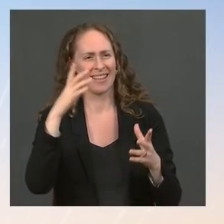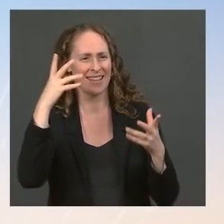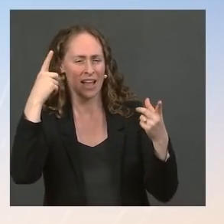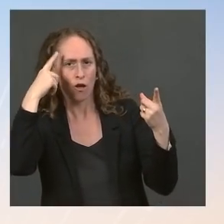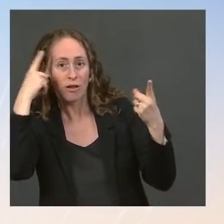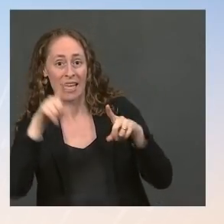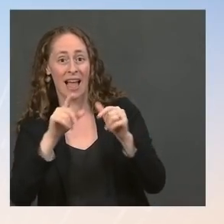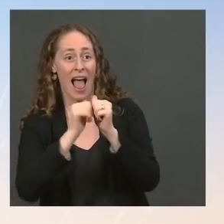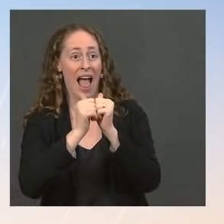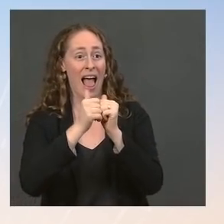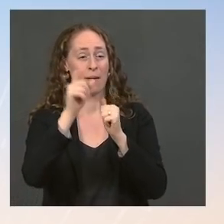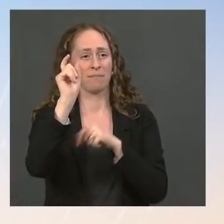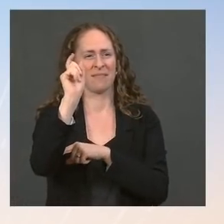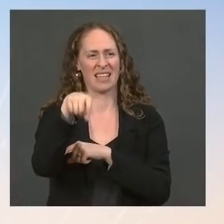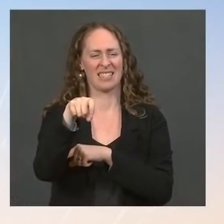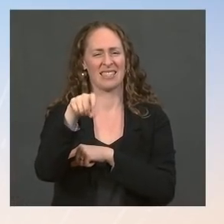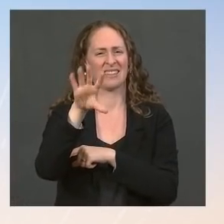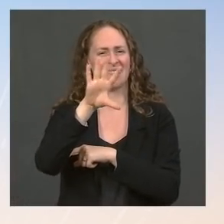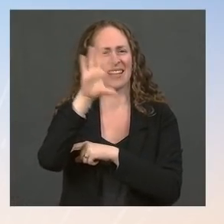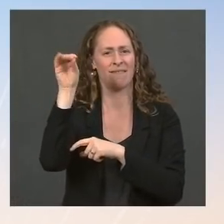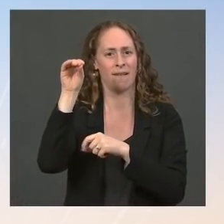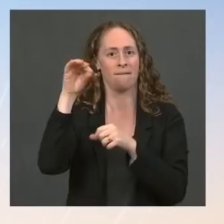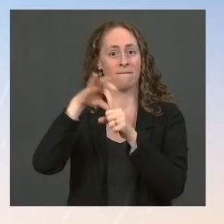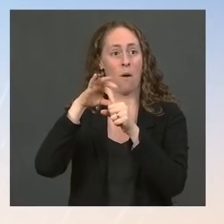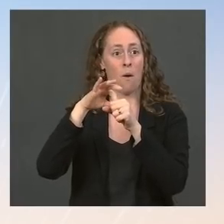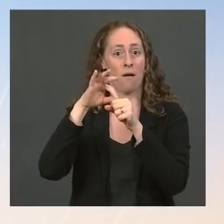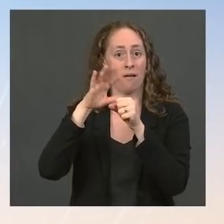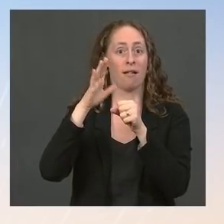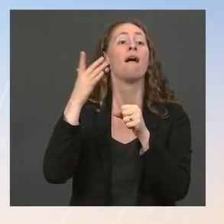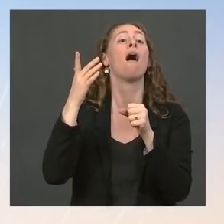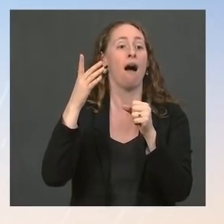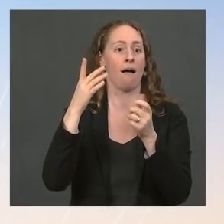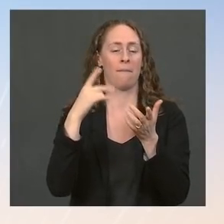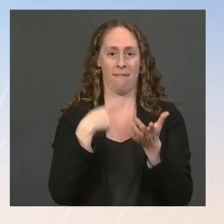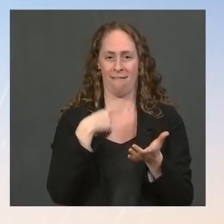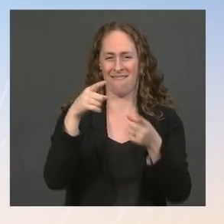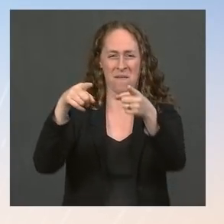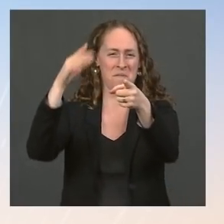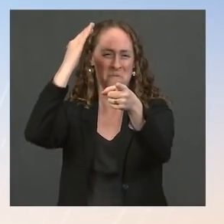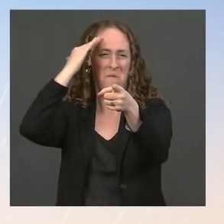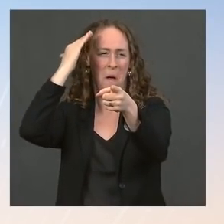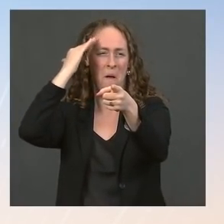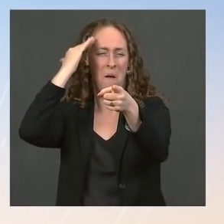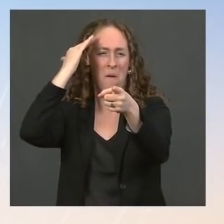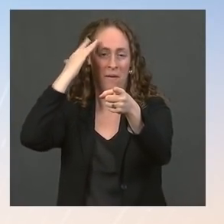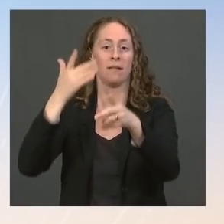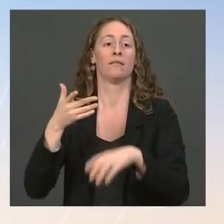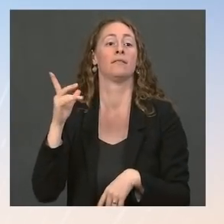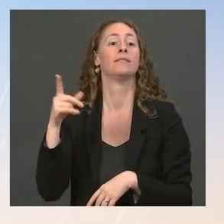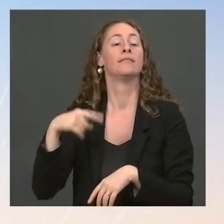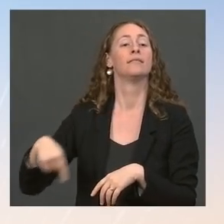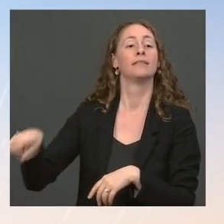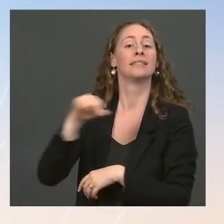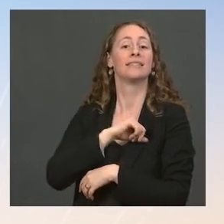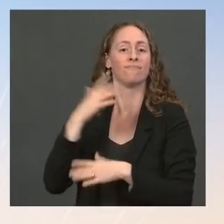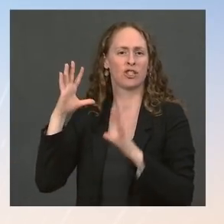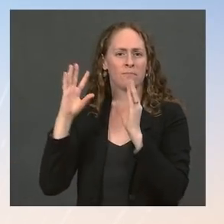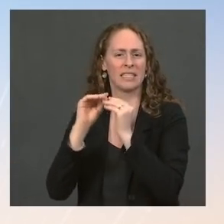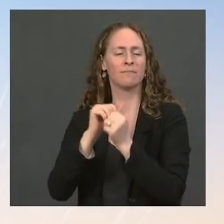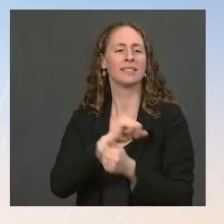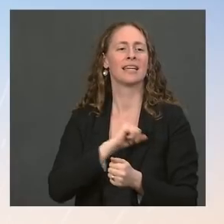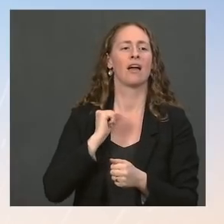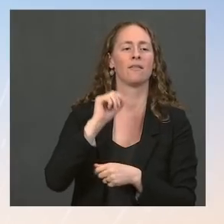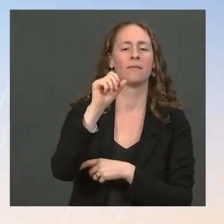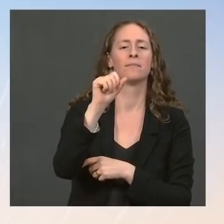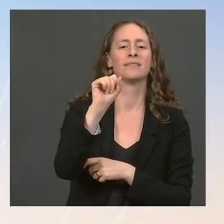Senate. And clearly, it doesn't require me telling you that his meetings with Senator Sinema, with Senator Manchin, are part